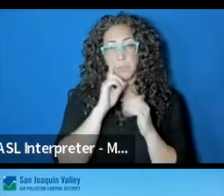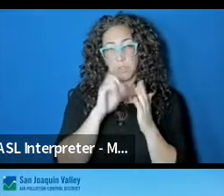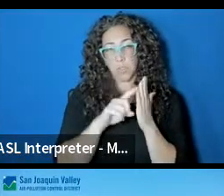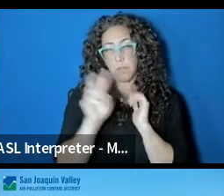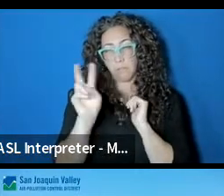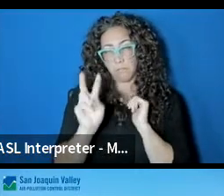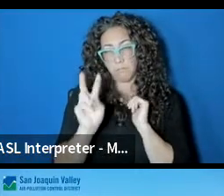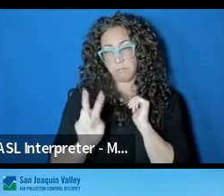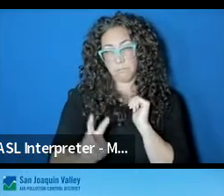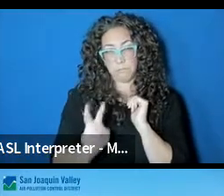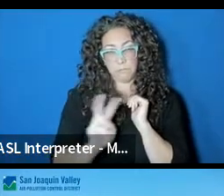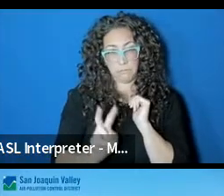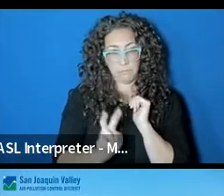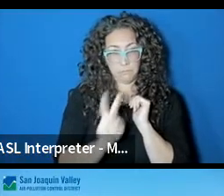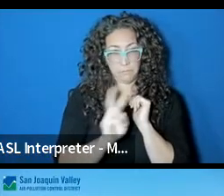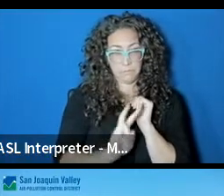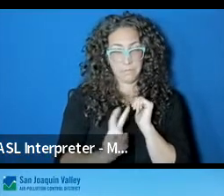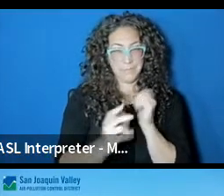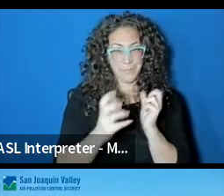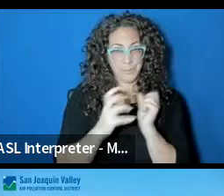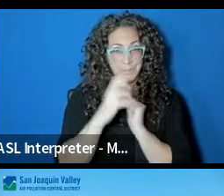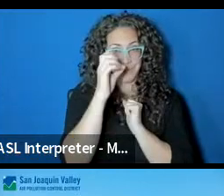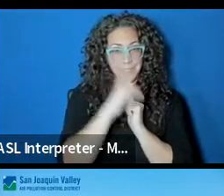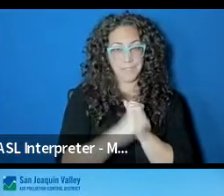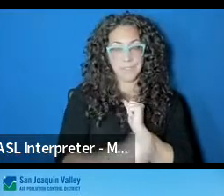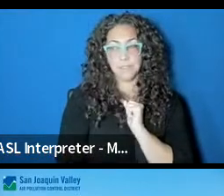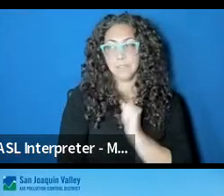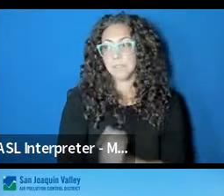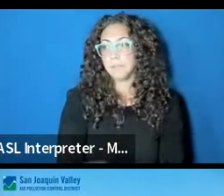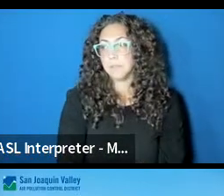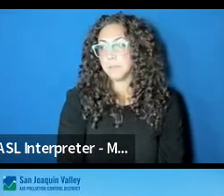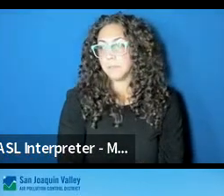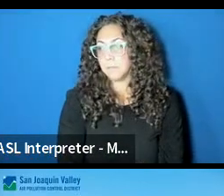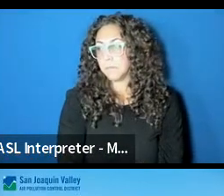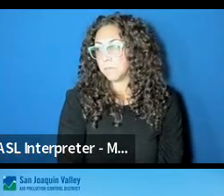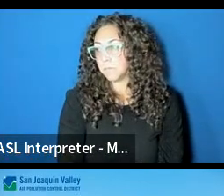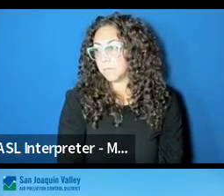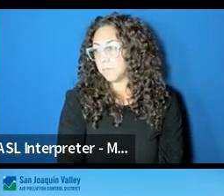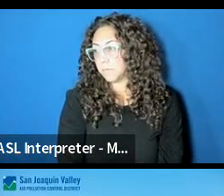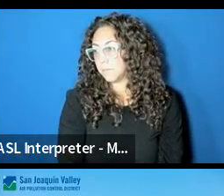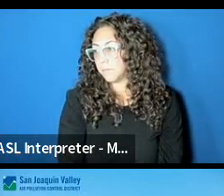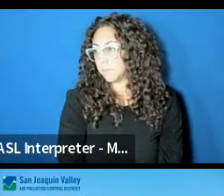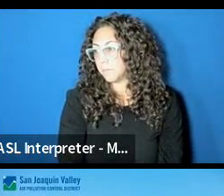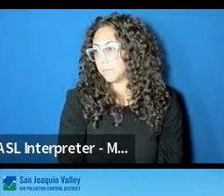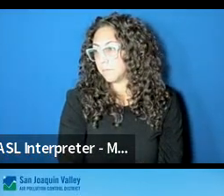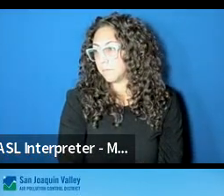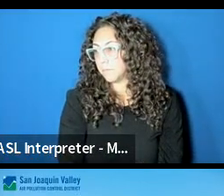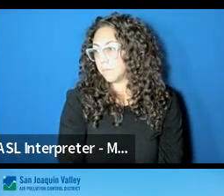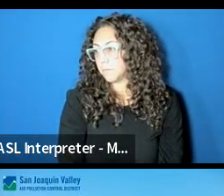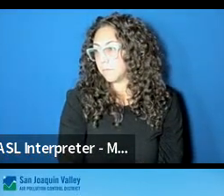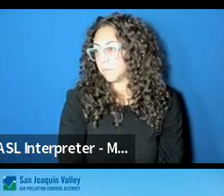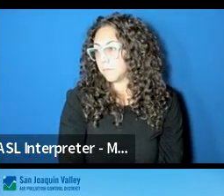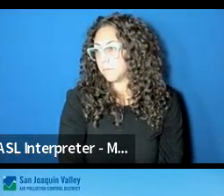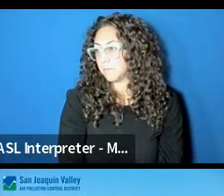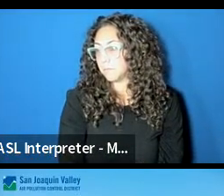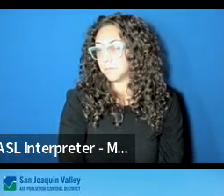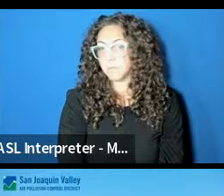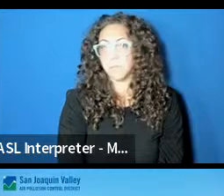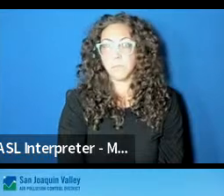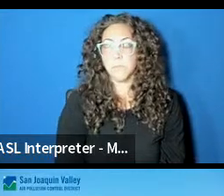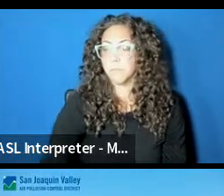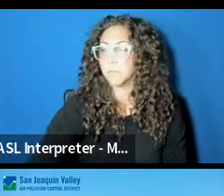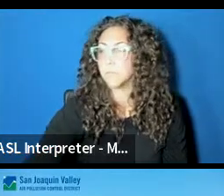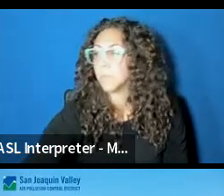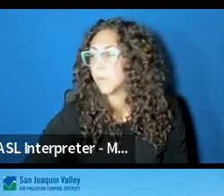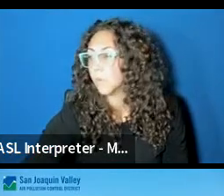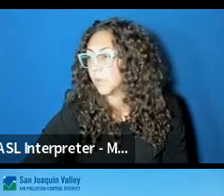through the screens in case anyone is raising their hand. No, okay. So we are, as I mentioned